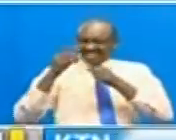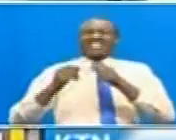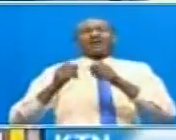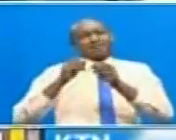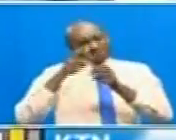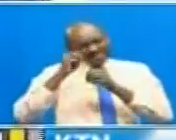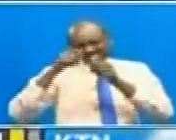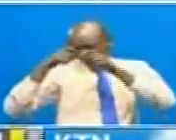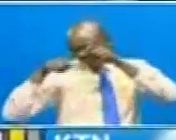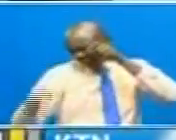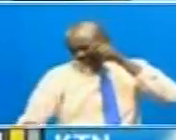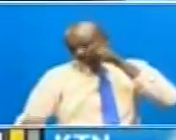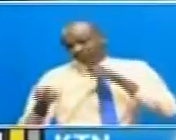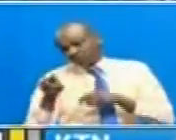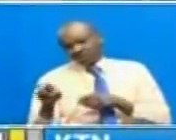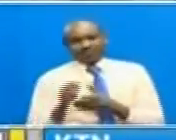sea level.